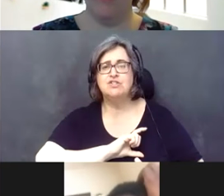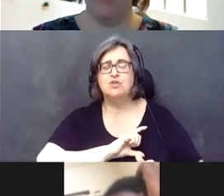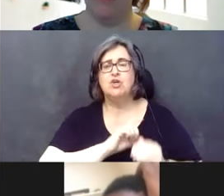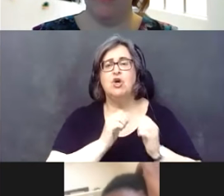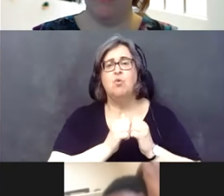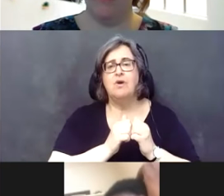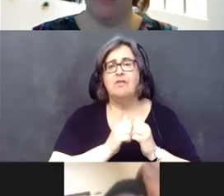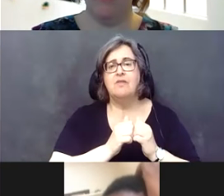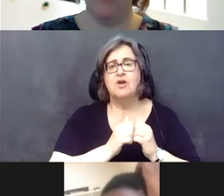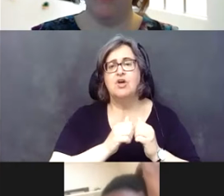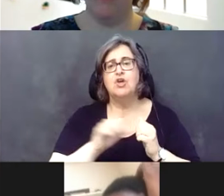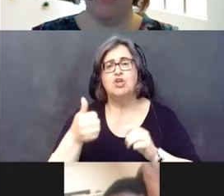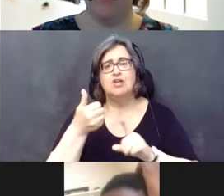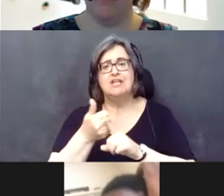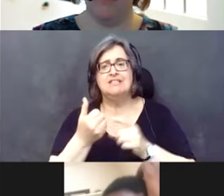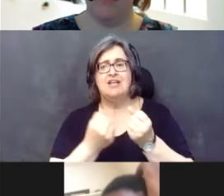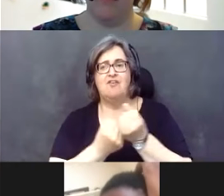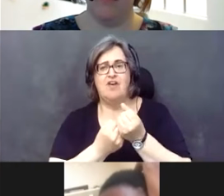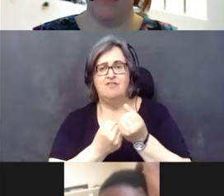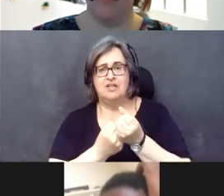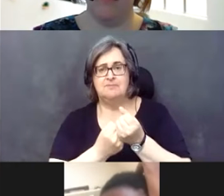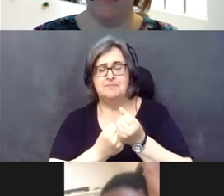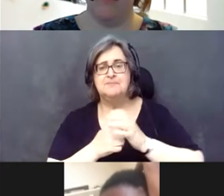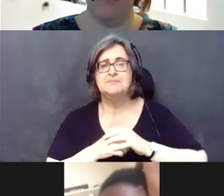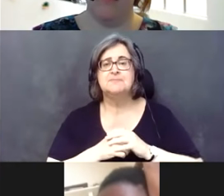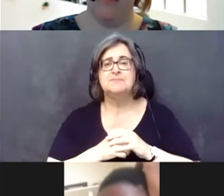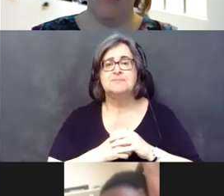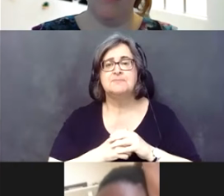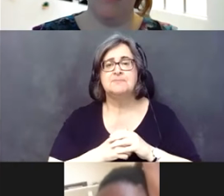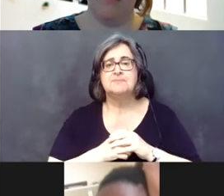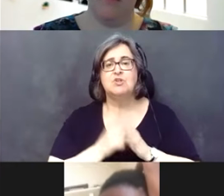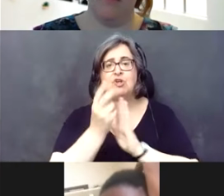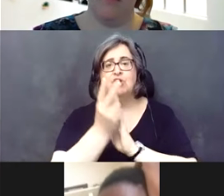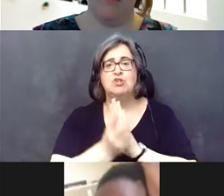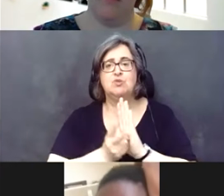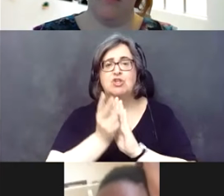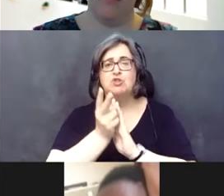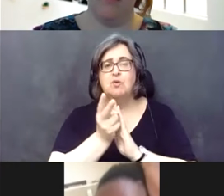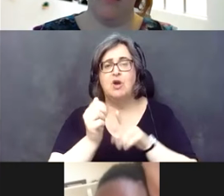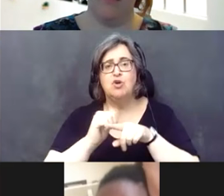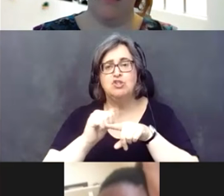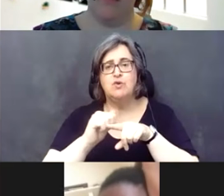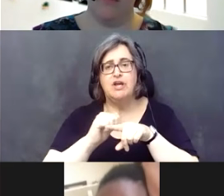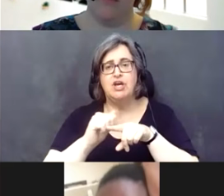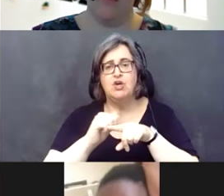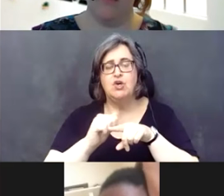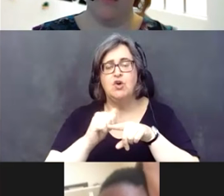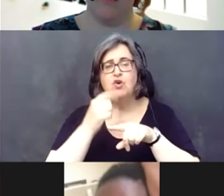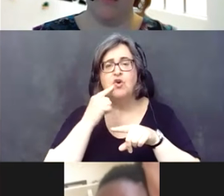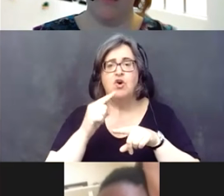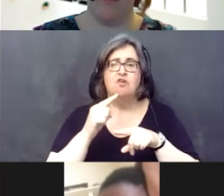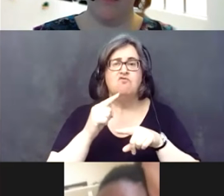another self-advocate. We did a 2-hour training for over a